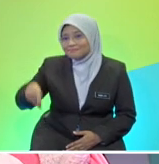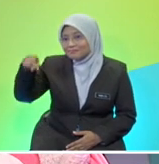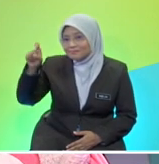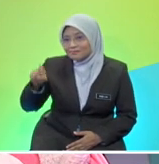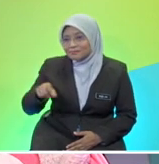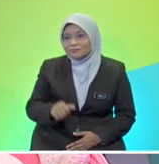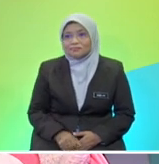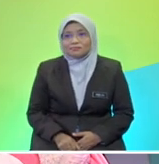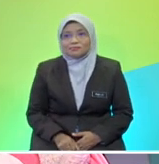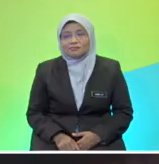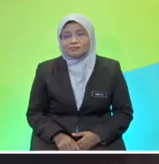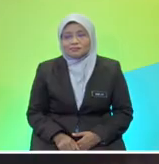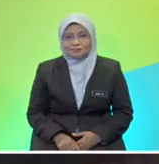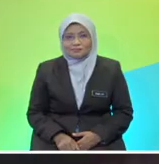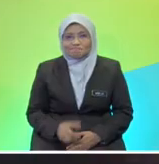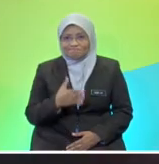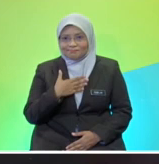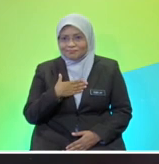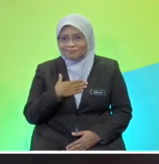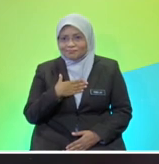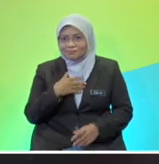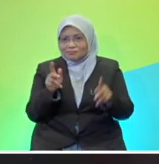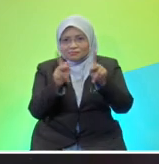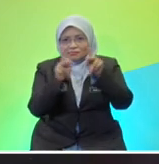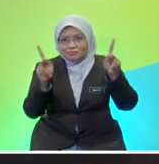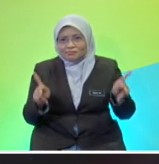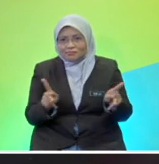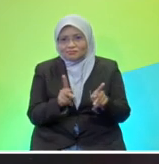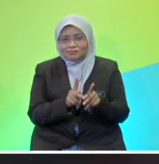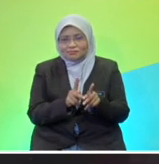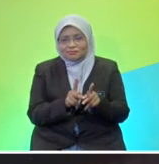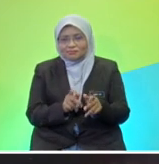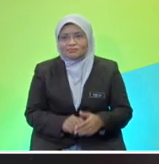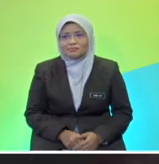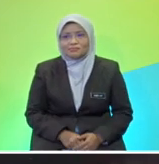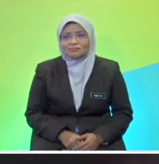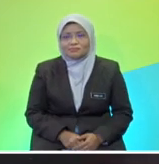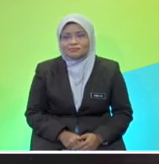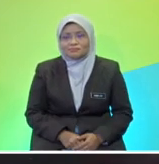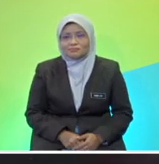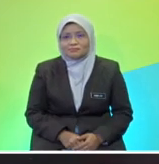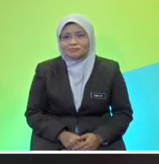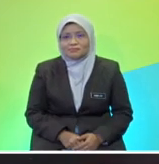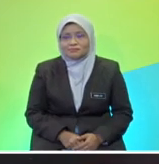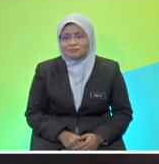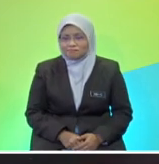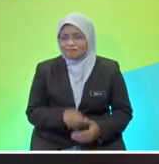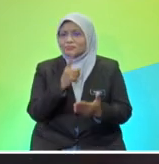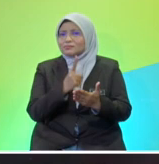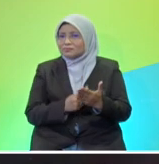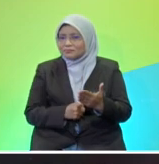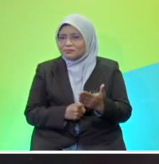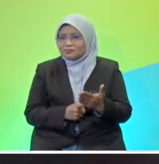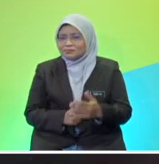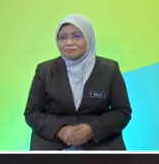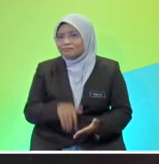your turn. My turn. Let's see what would I get. And, oh, there it is. I know what this is.